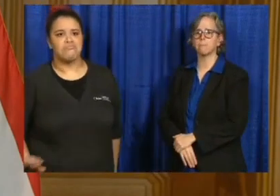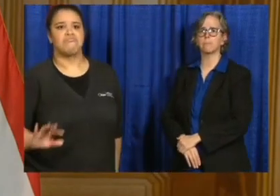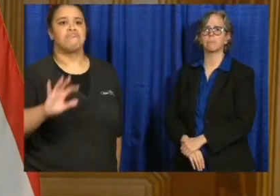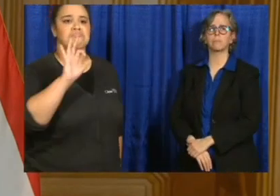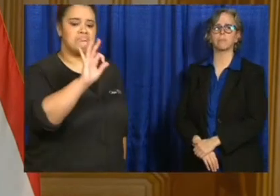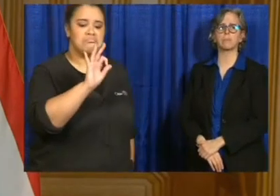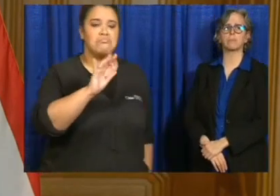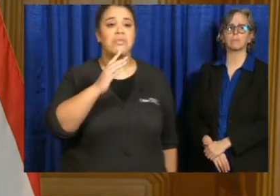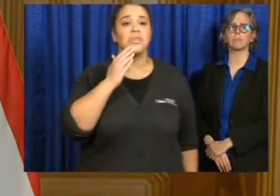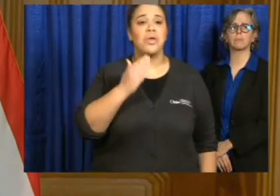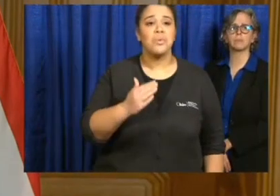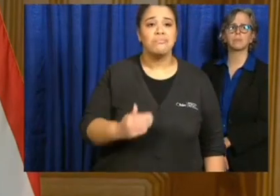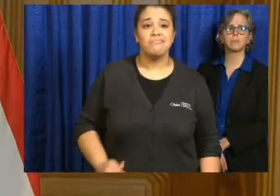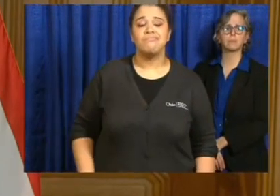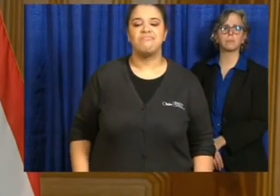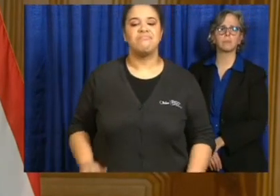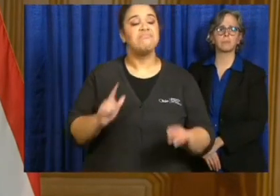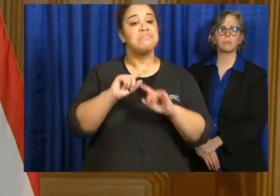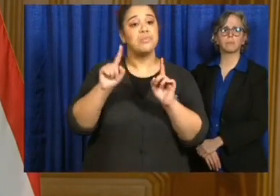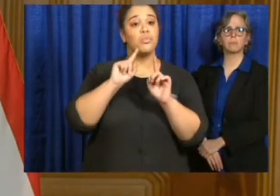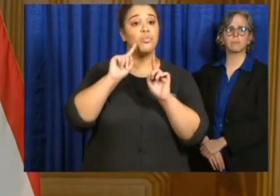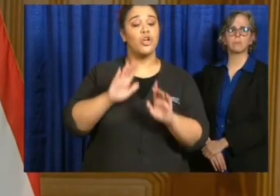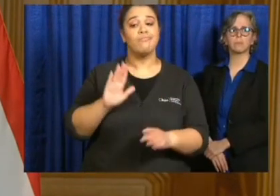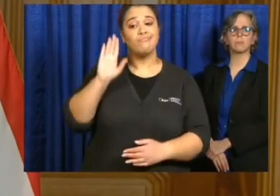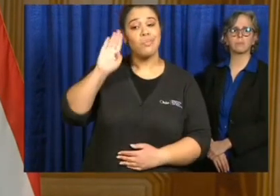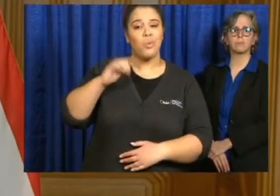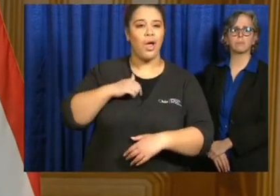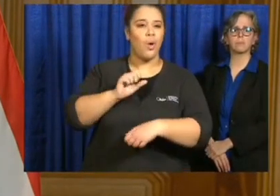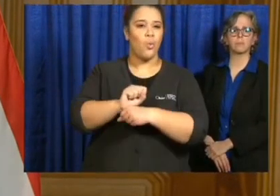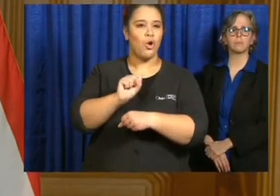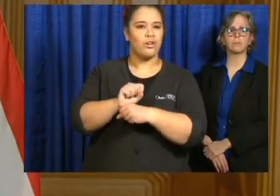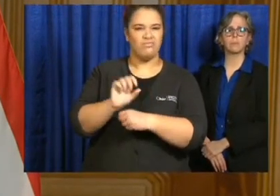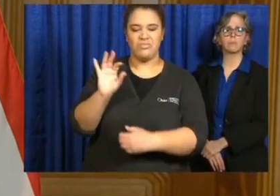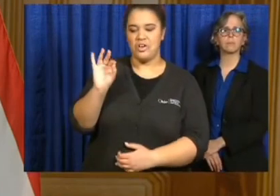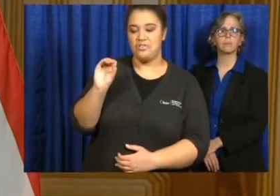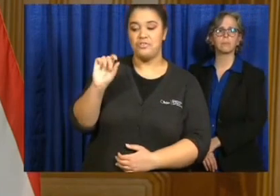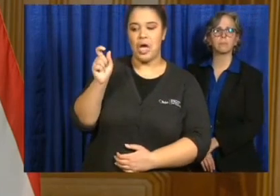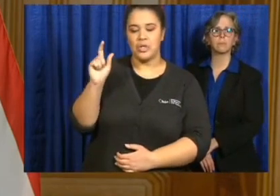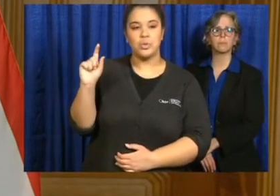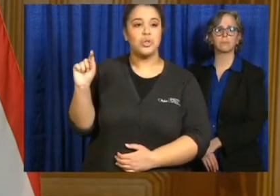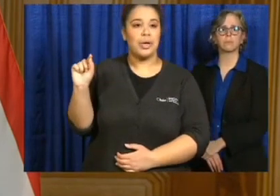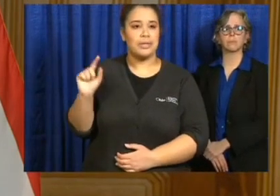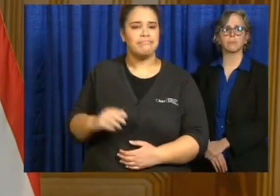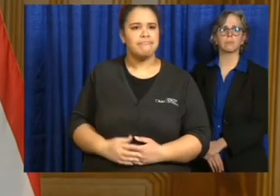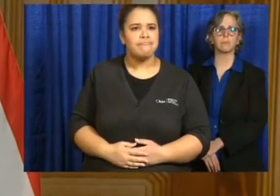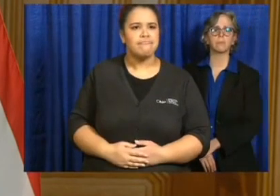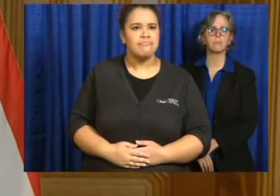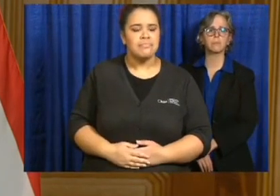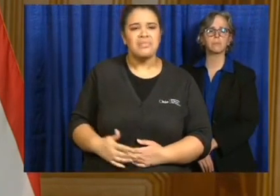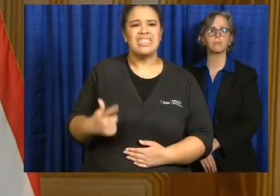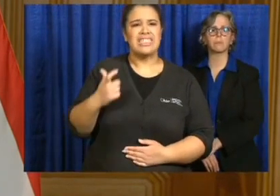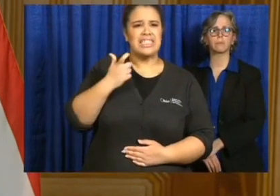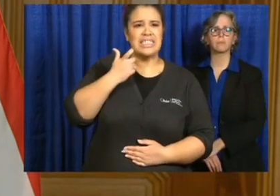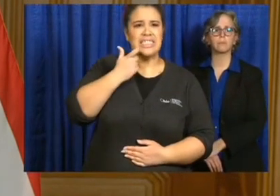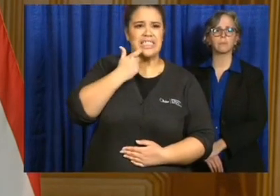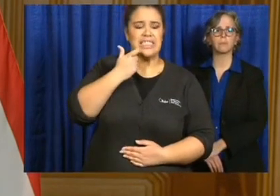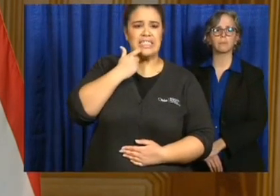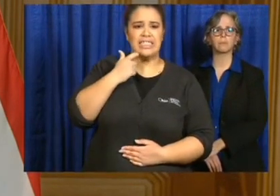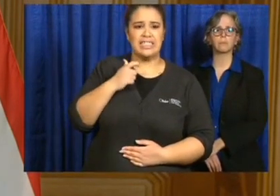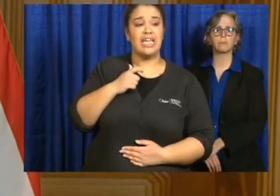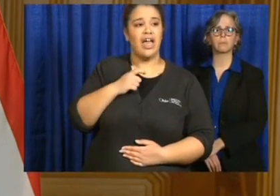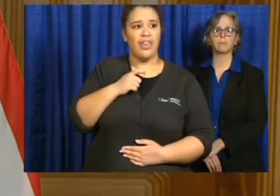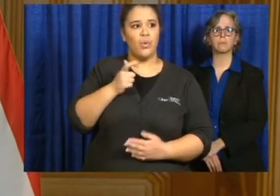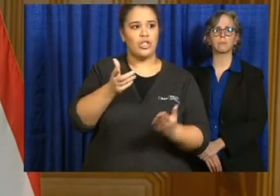Hi, Governor. This is Ben Garbrick from ABC 6 and Fox 28. My question is about the major disaster declaration request to FEMA. Both